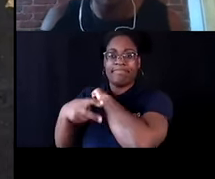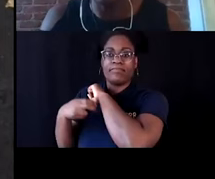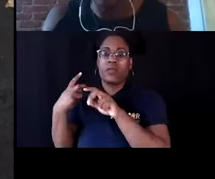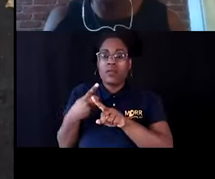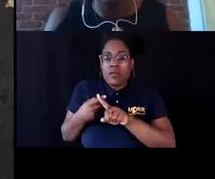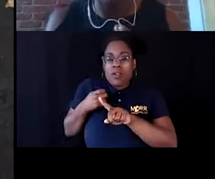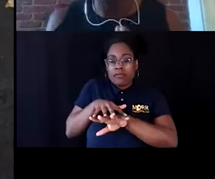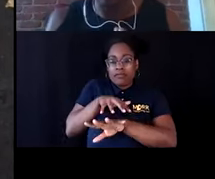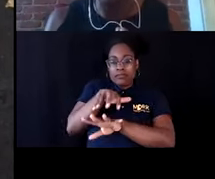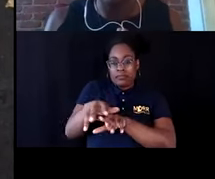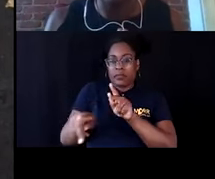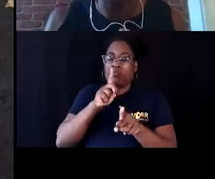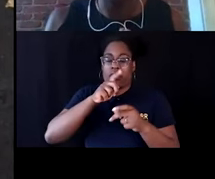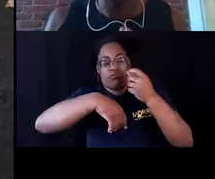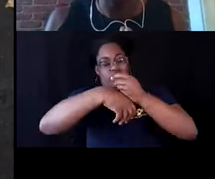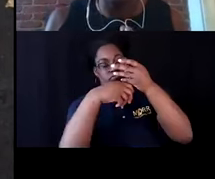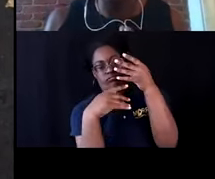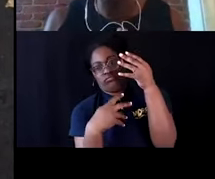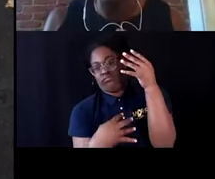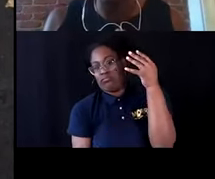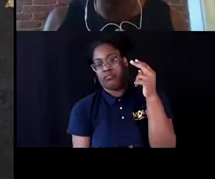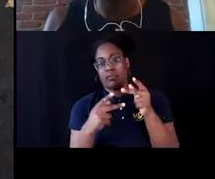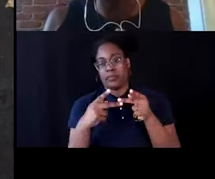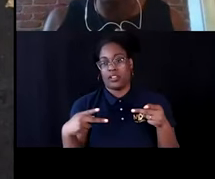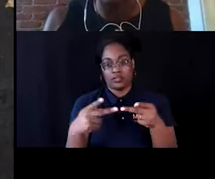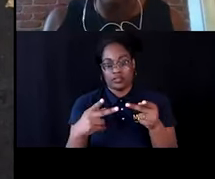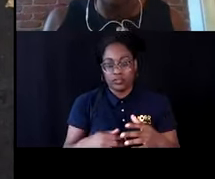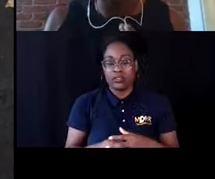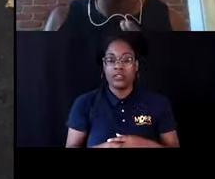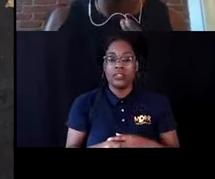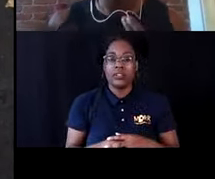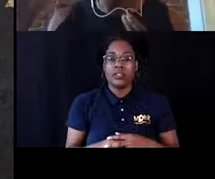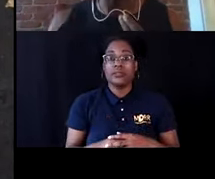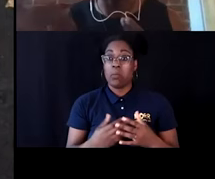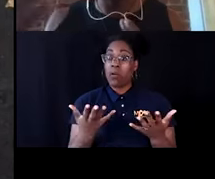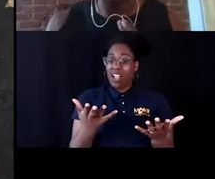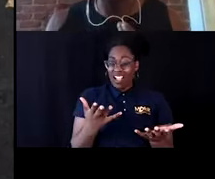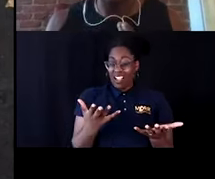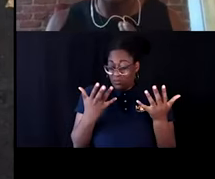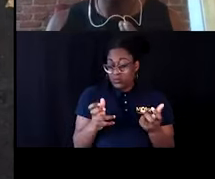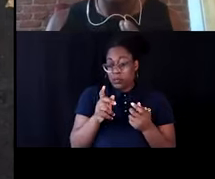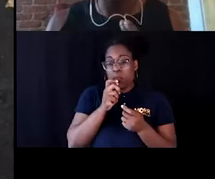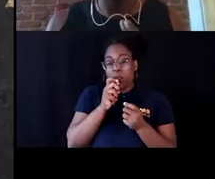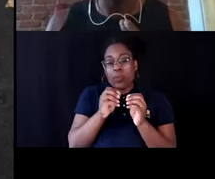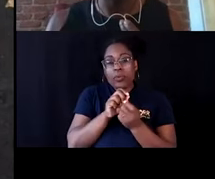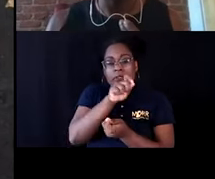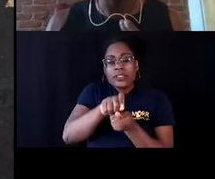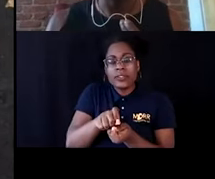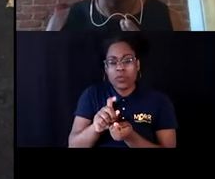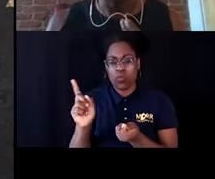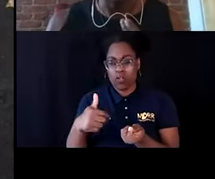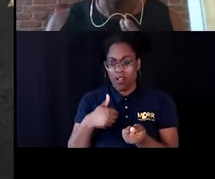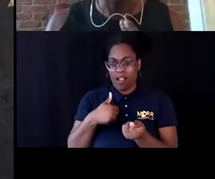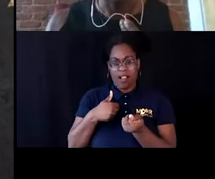can go on and on. Yeah, absolutely. But I want to be a little bit more specific about the land that I'm currently occupying.